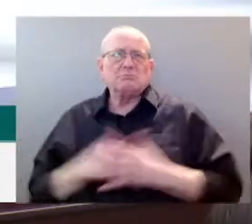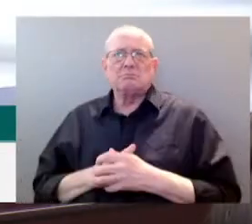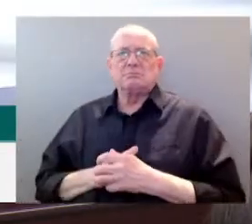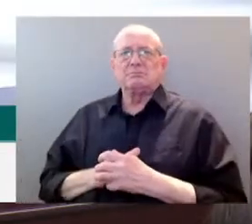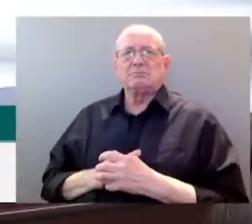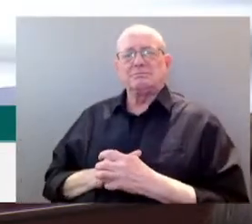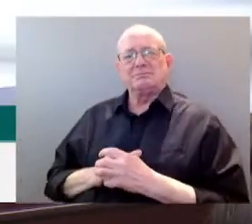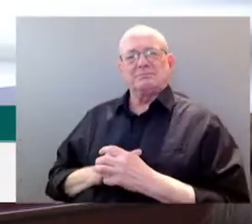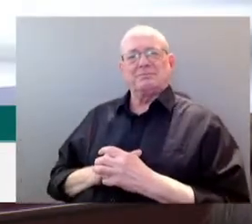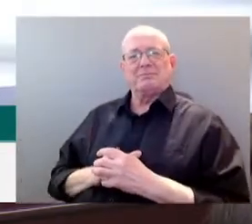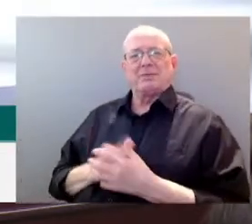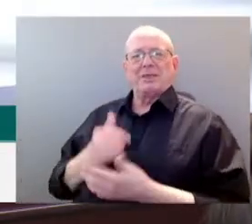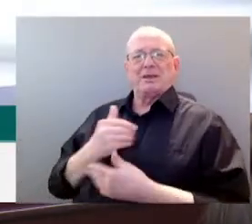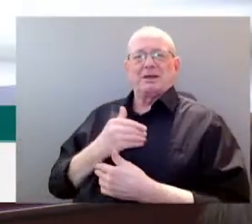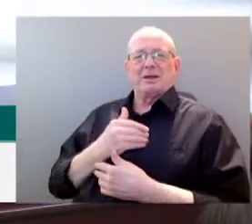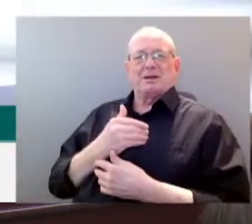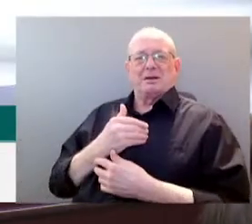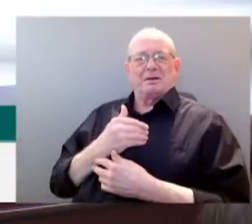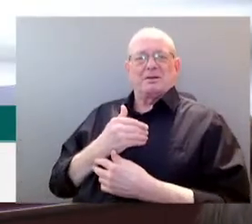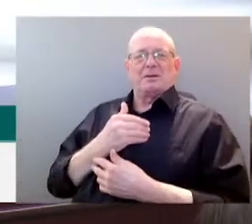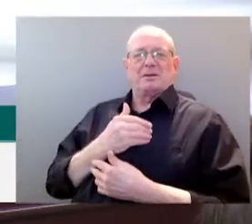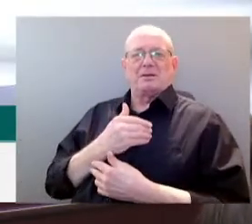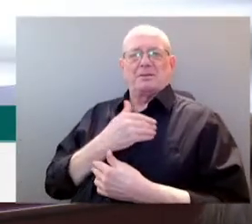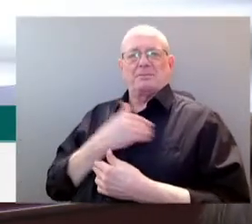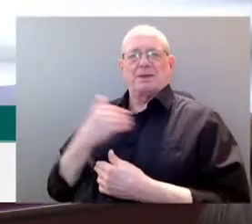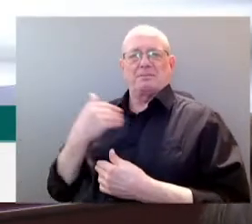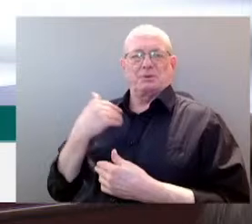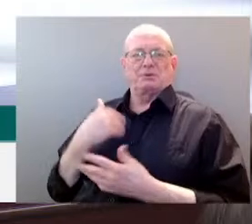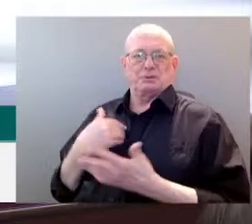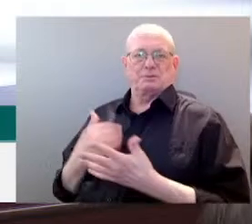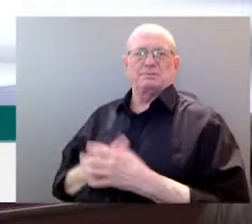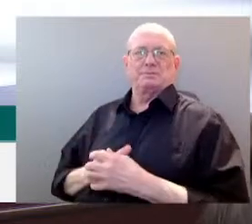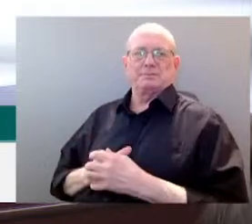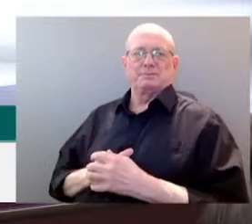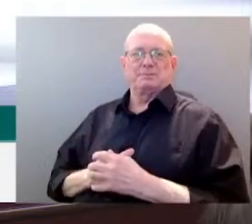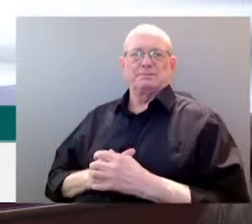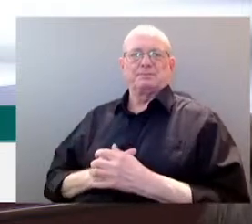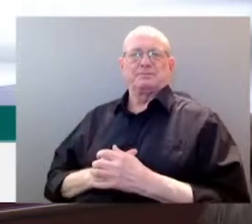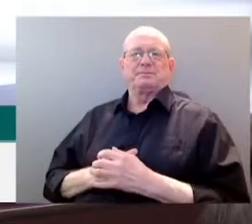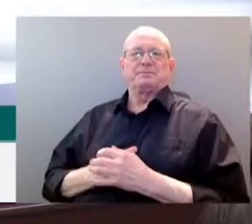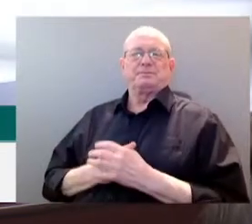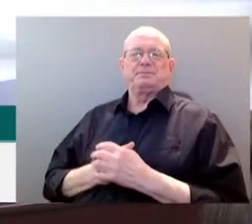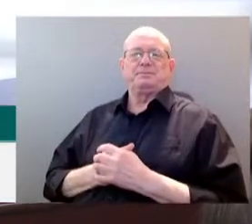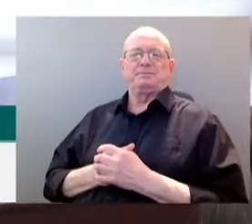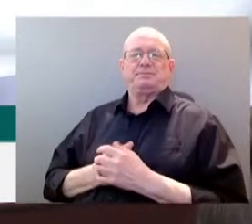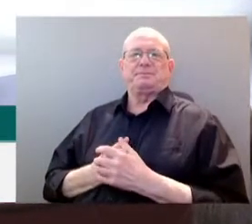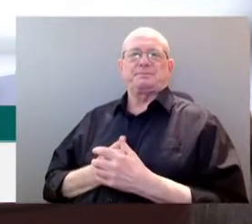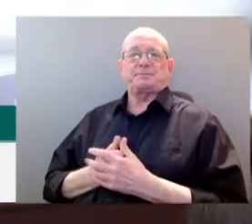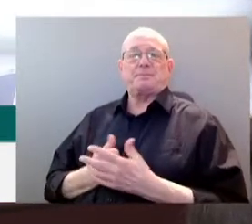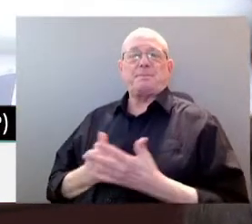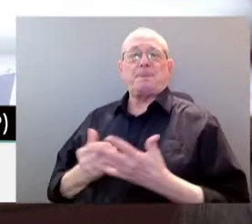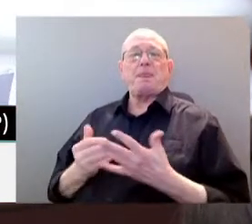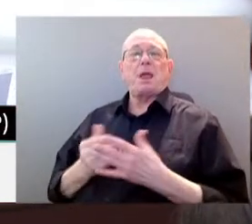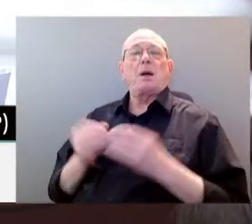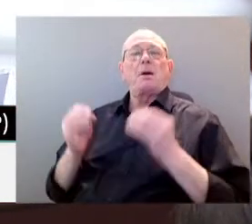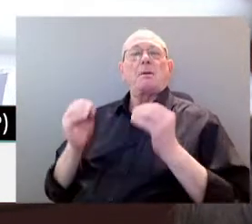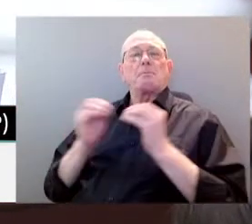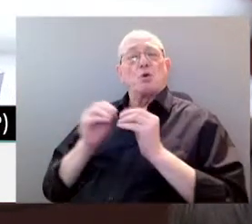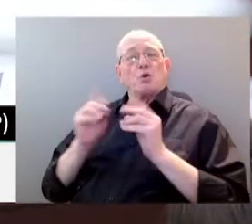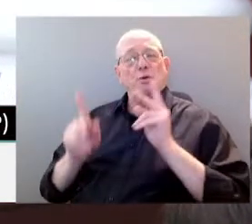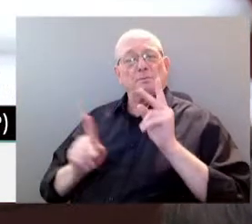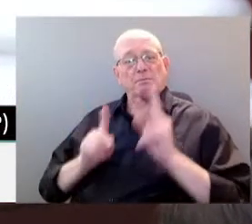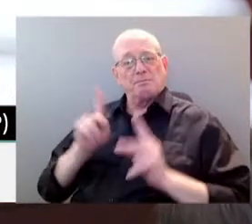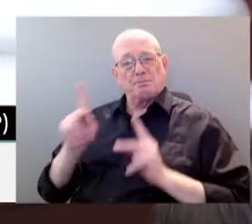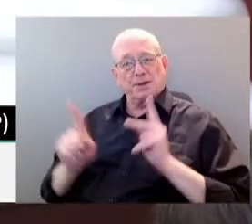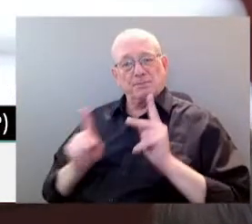bettington thank you Mr Speaker more experts are weighing in on the new social studies curriculum this curriculum is increasingly